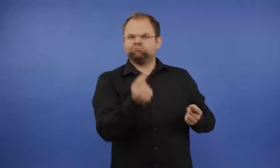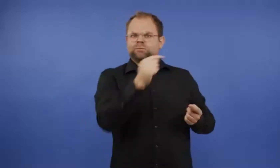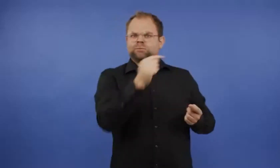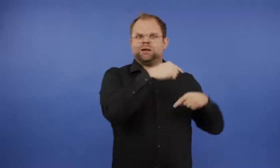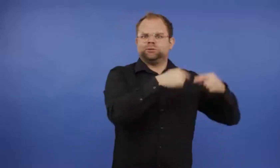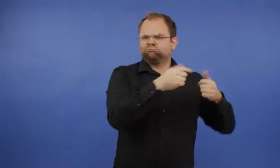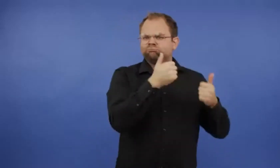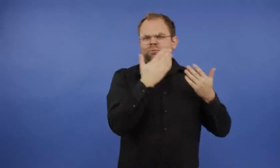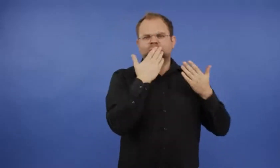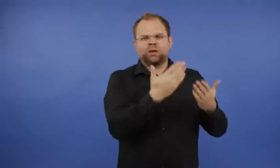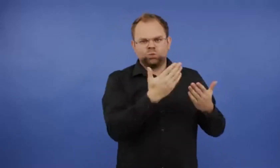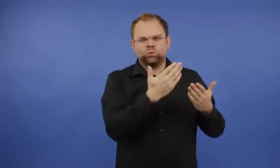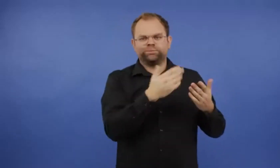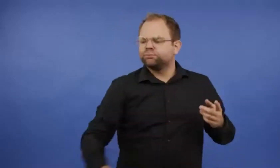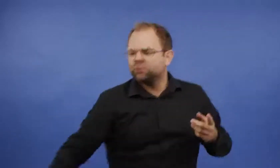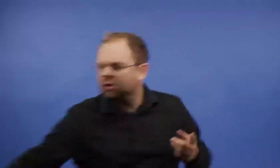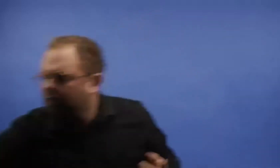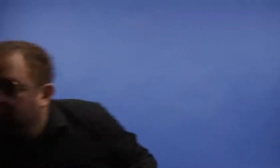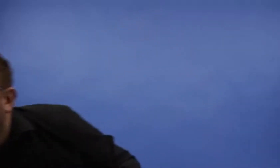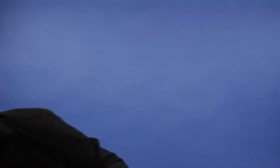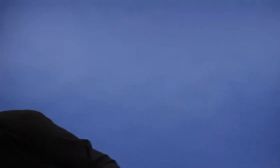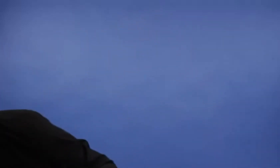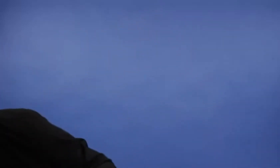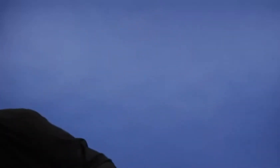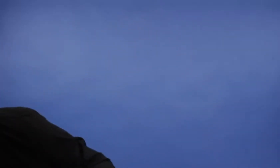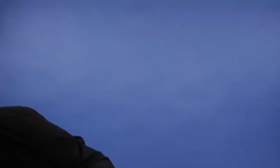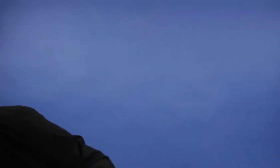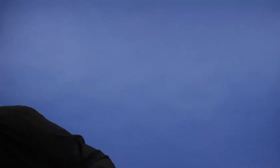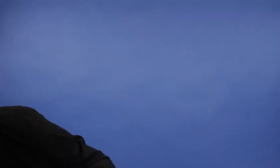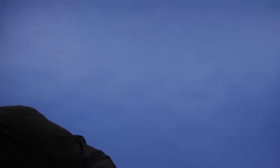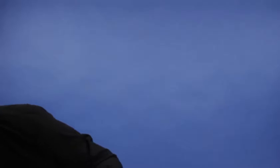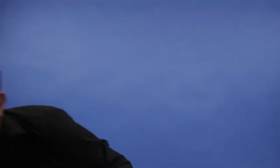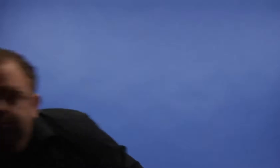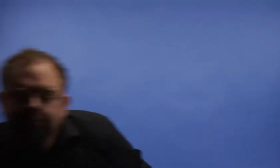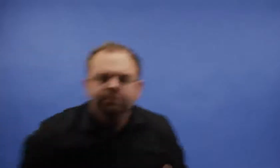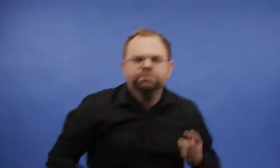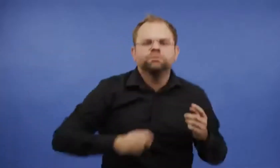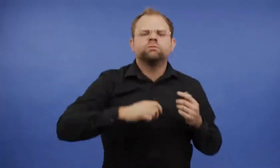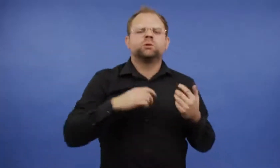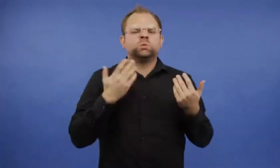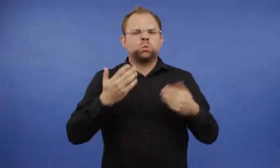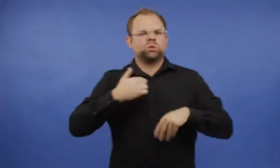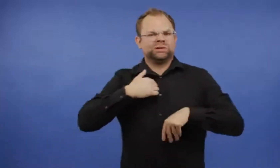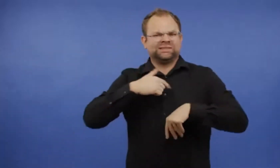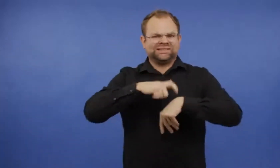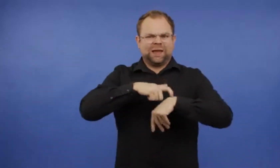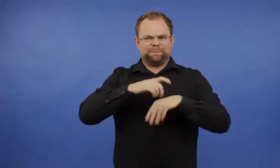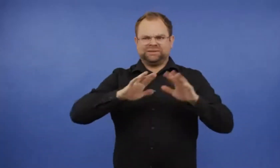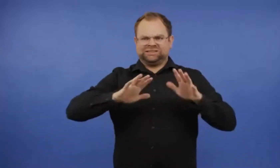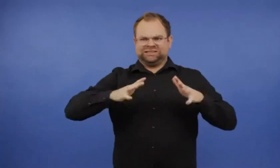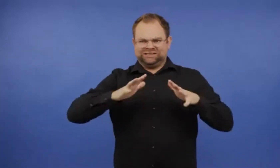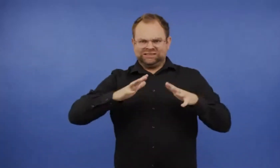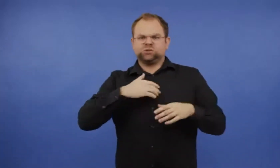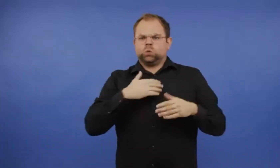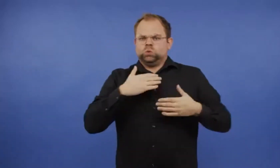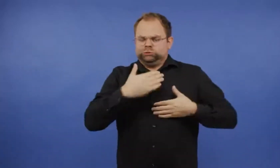Q&A function. I'm delighted now to hand over to Gerard Quinn. Gerard was appointed the UN